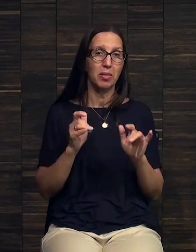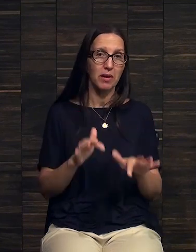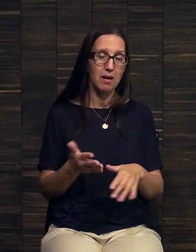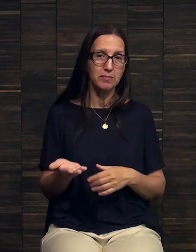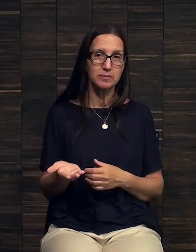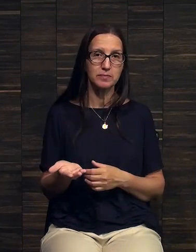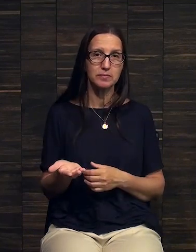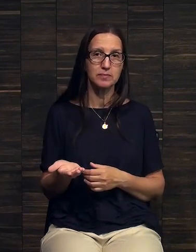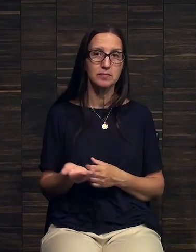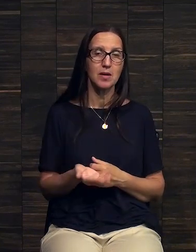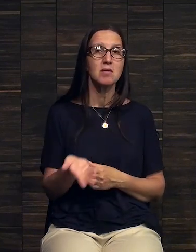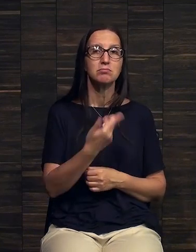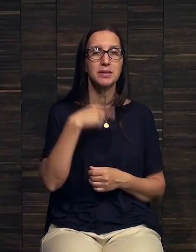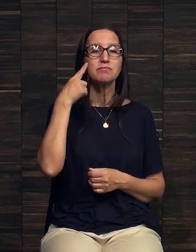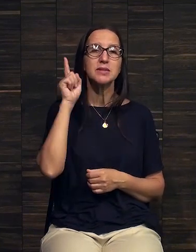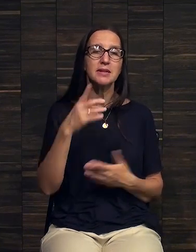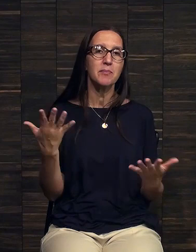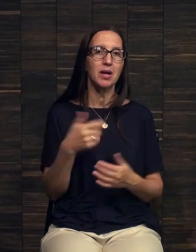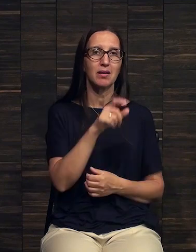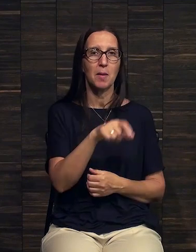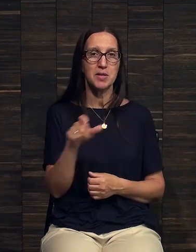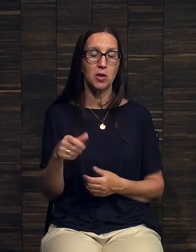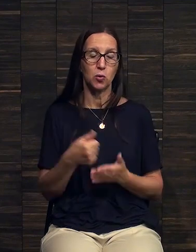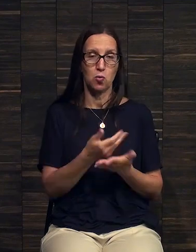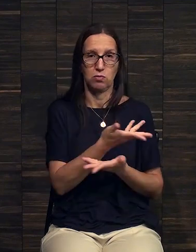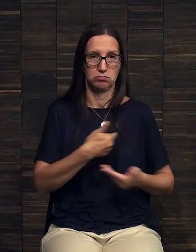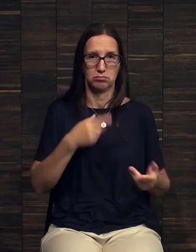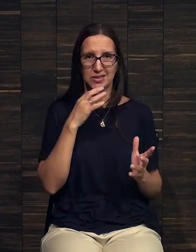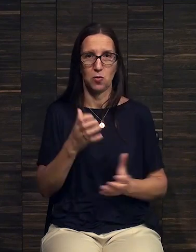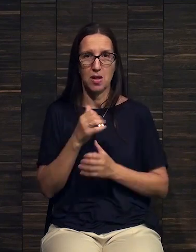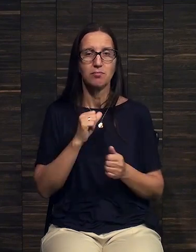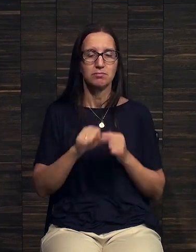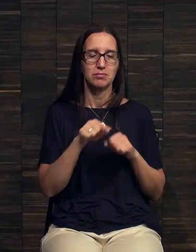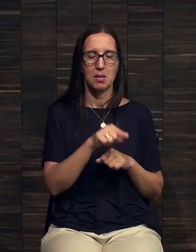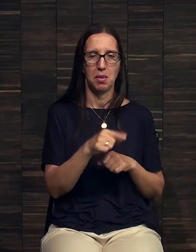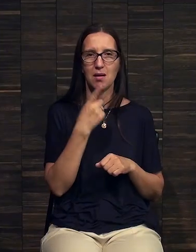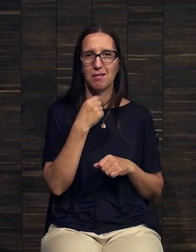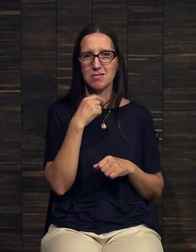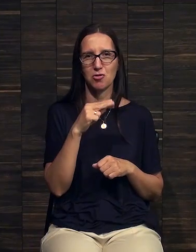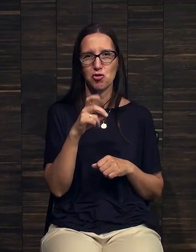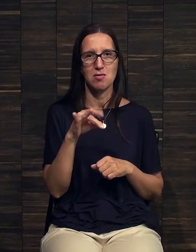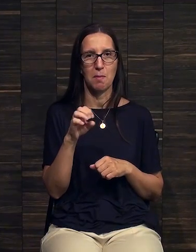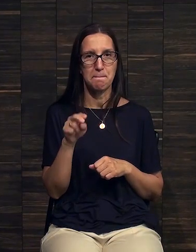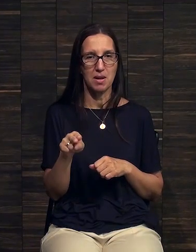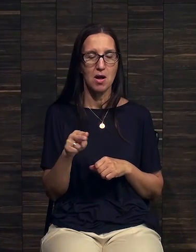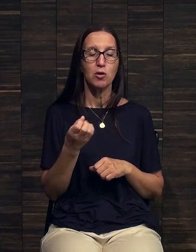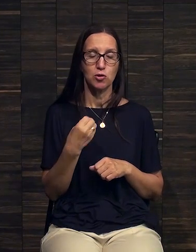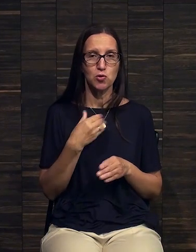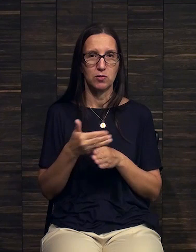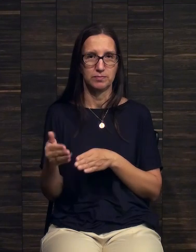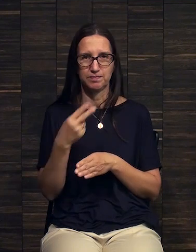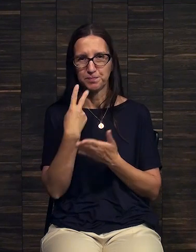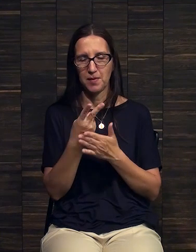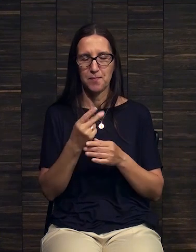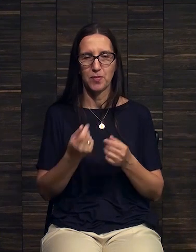in fact, we know some of the characters, the Red Skull, and